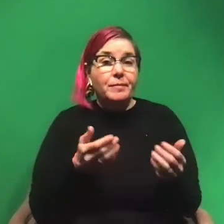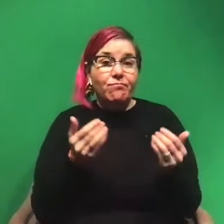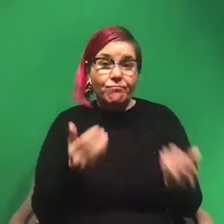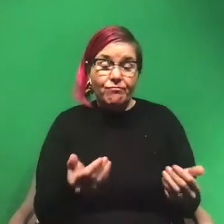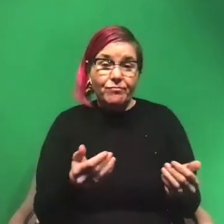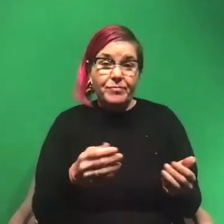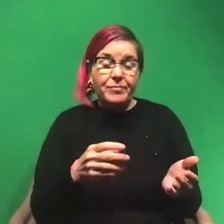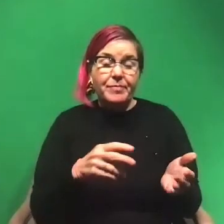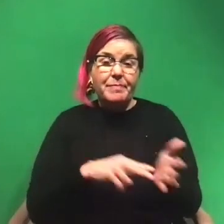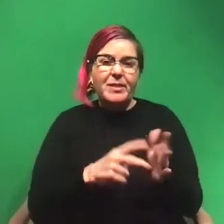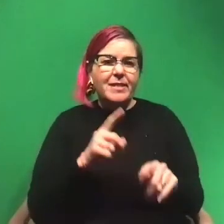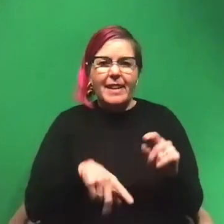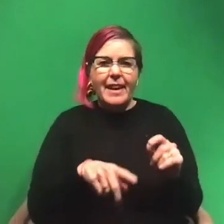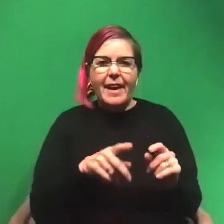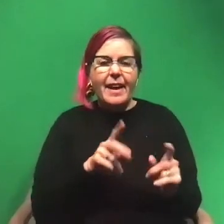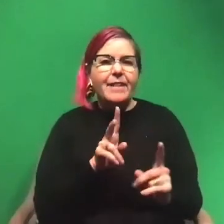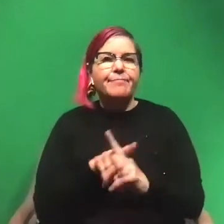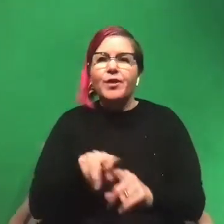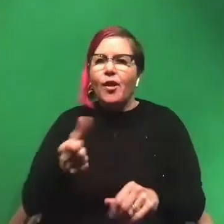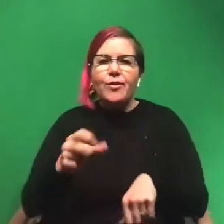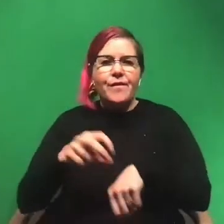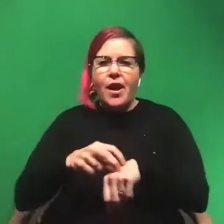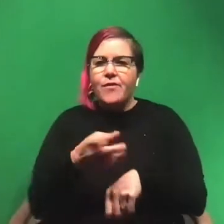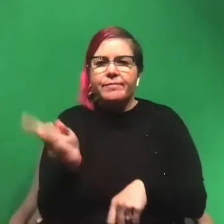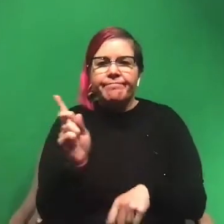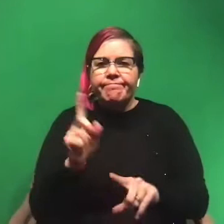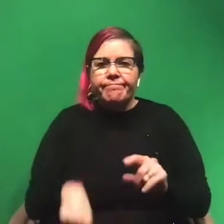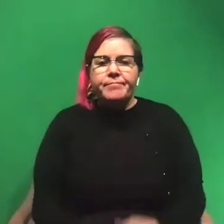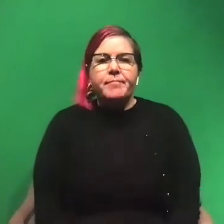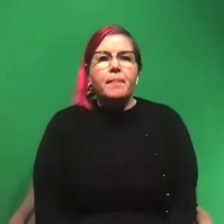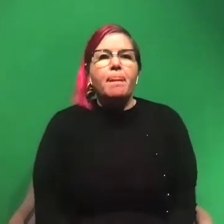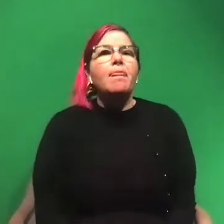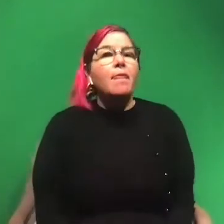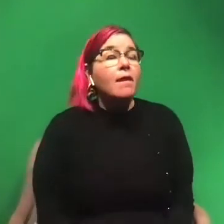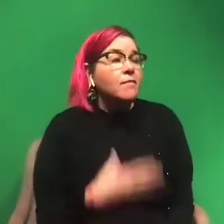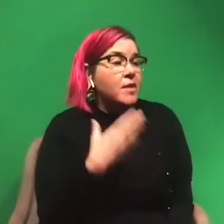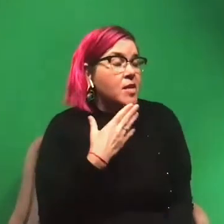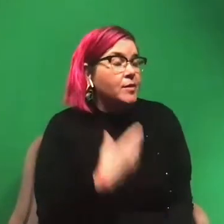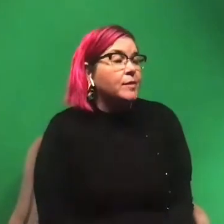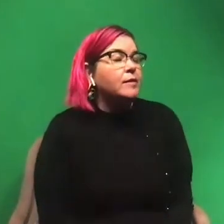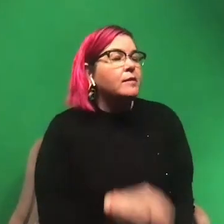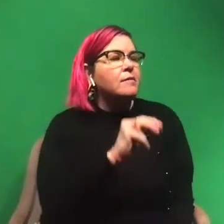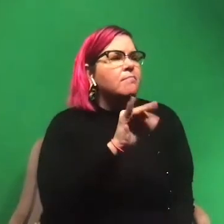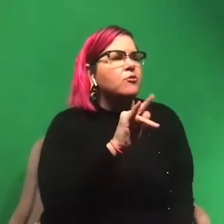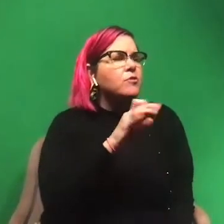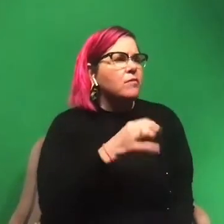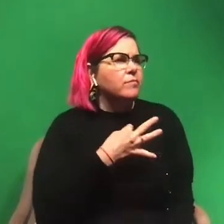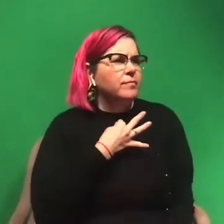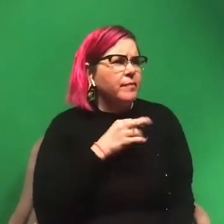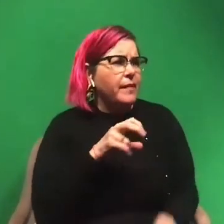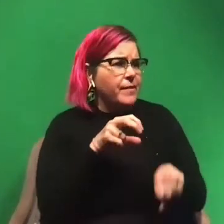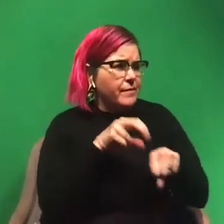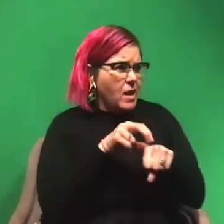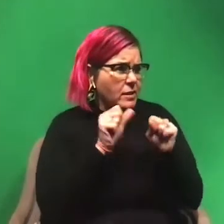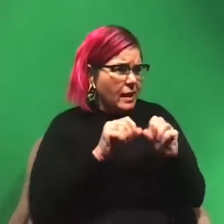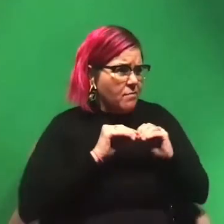just repurpose it to use it for any other virus out there. Great, thank you. Michelle would like to know, can viruses